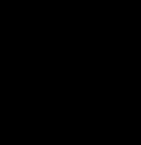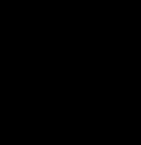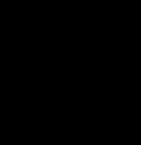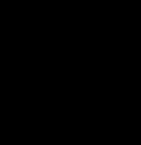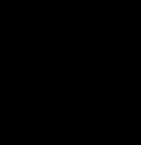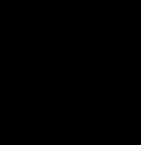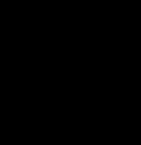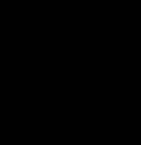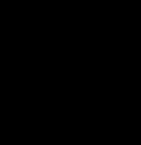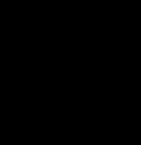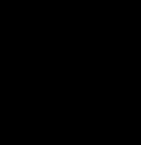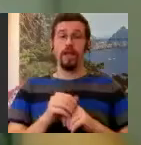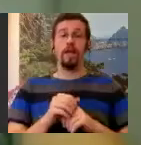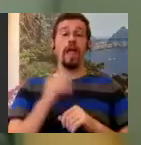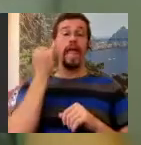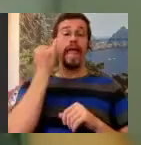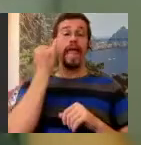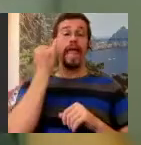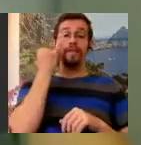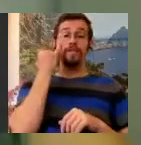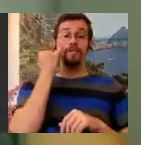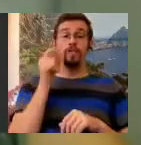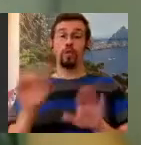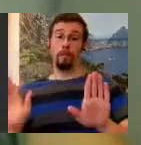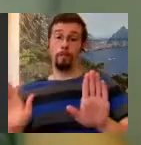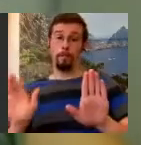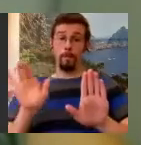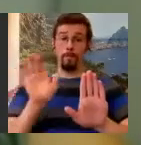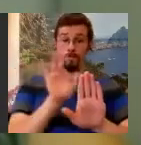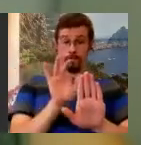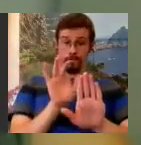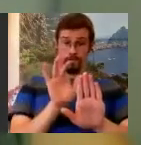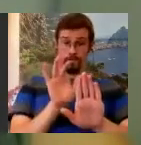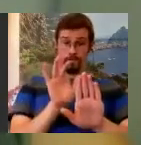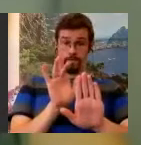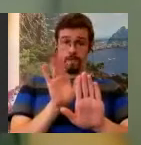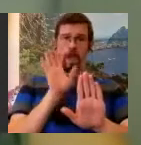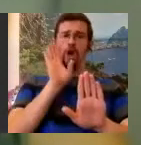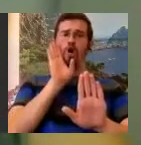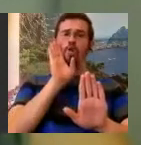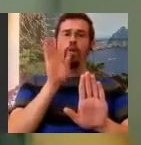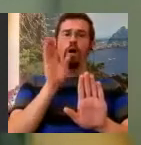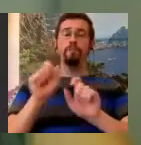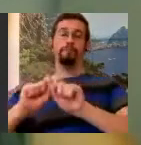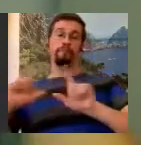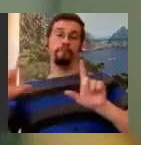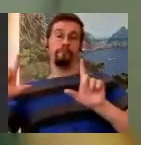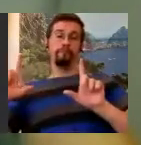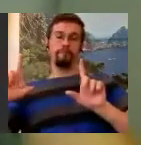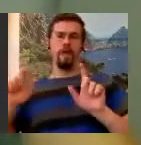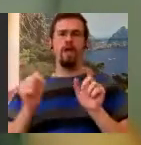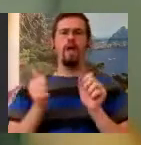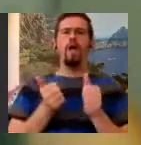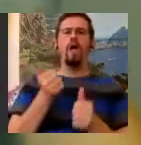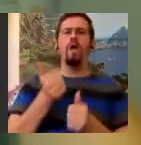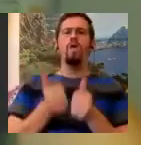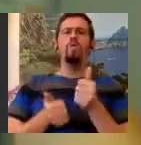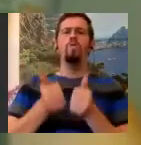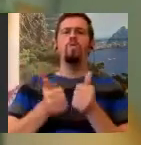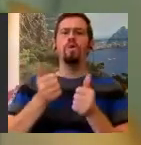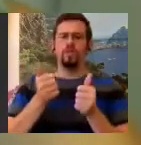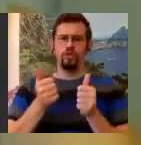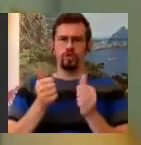over a part of the body, you have a suggestion of which are the glyphs that you